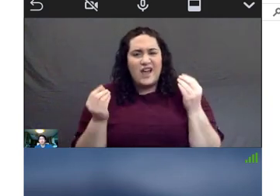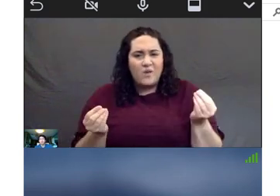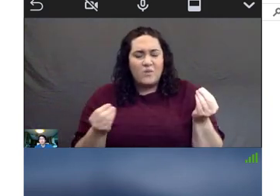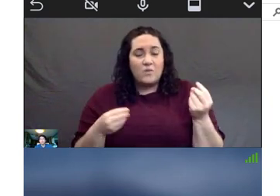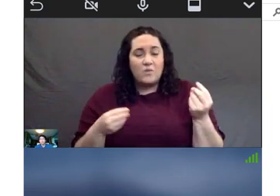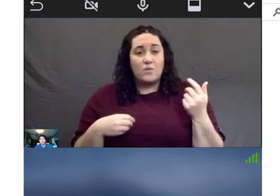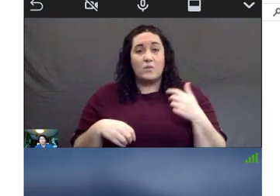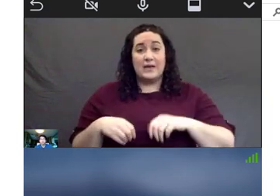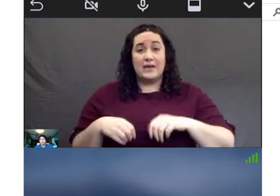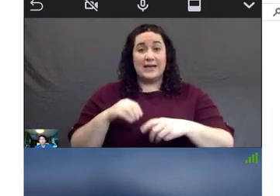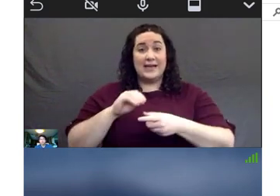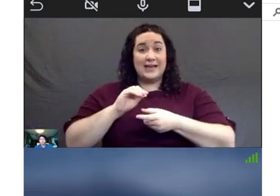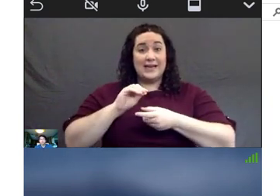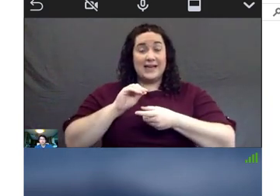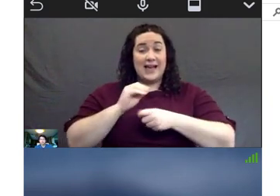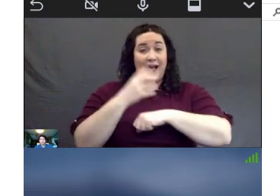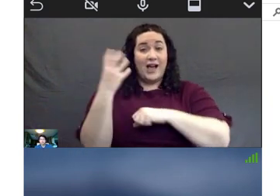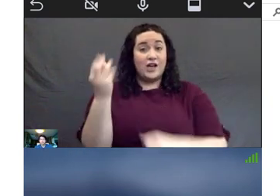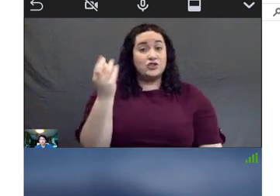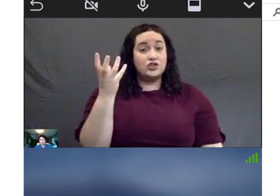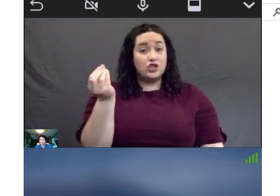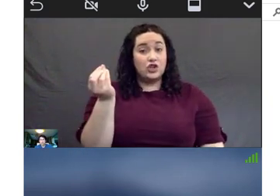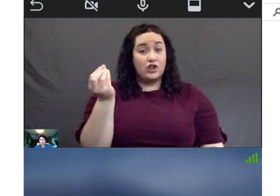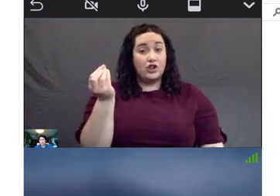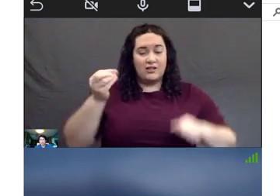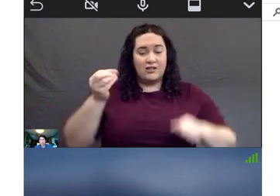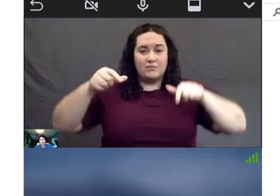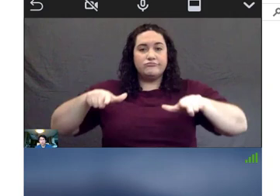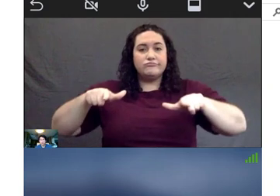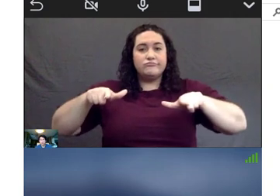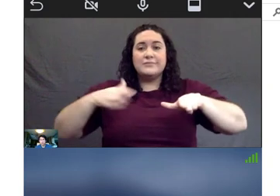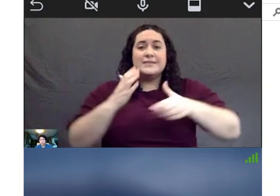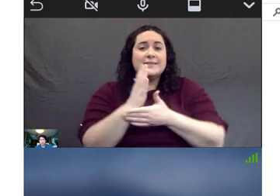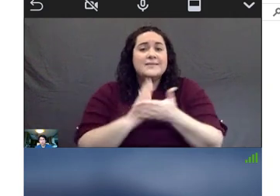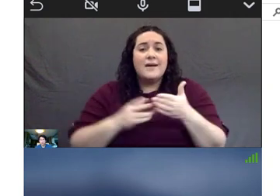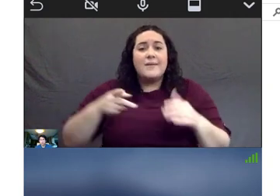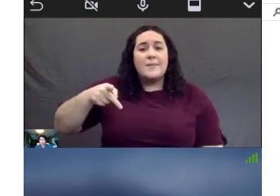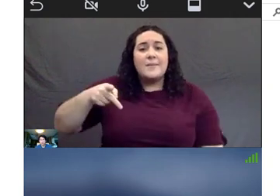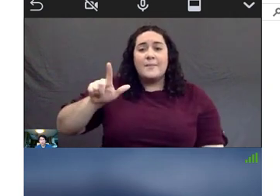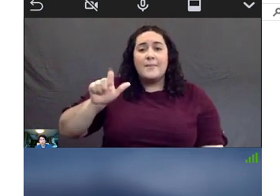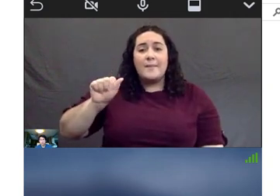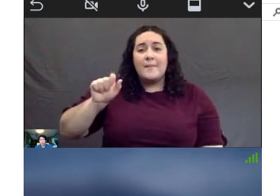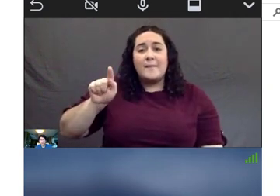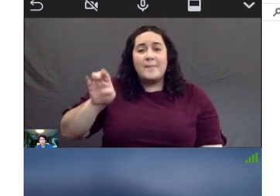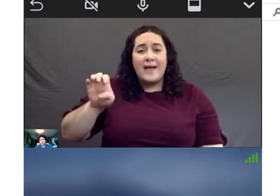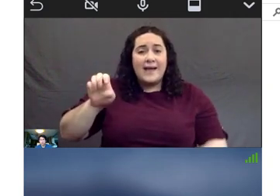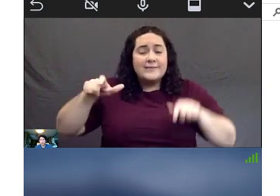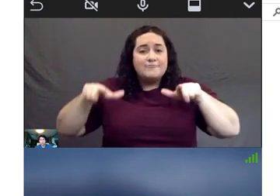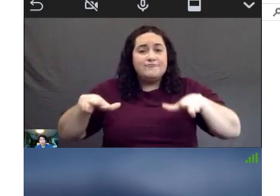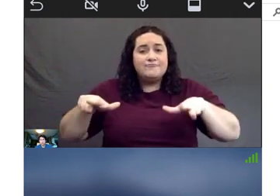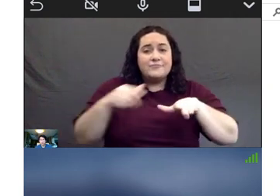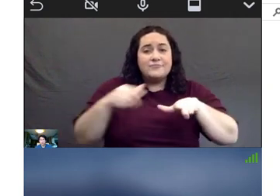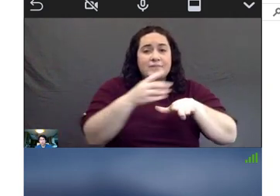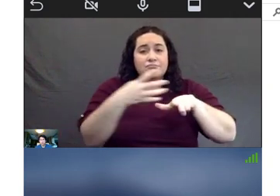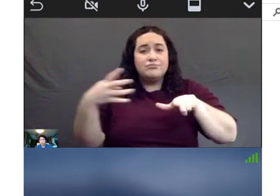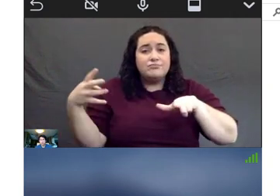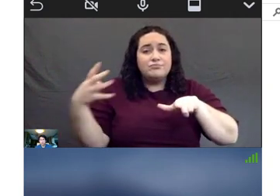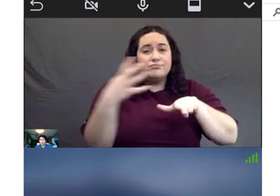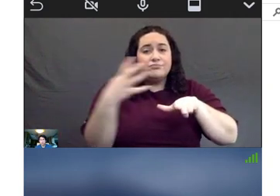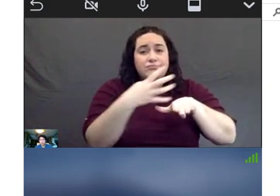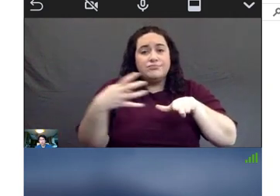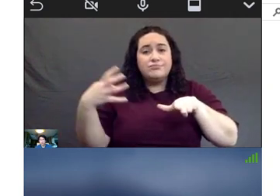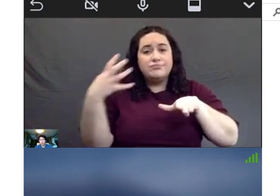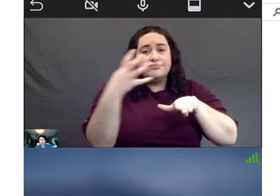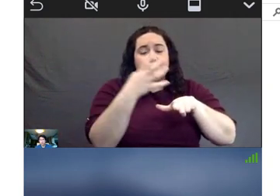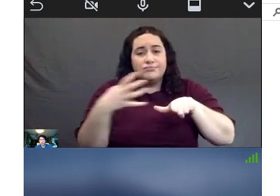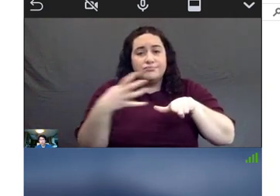like we see here, right? And we have this boundary layer, and the boundary layer is growing. What happens in internal convection is, so